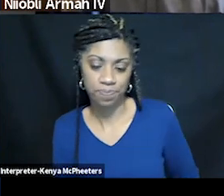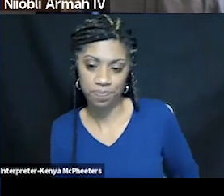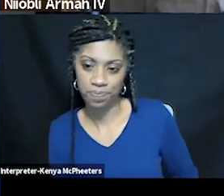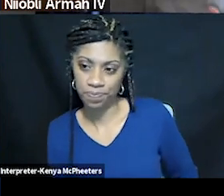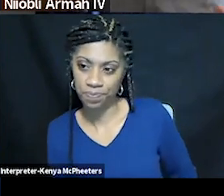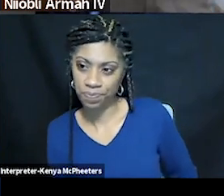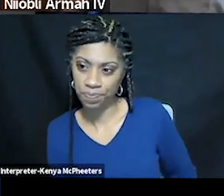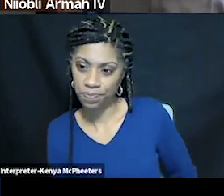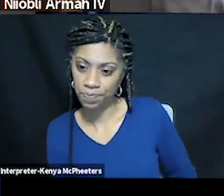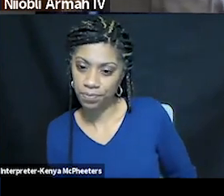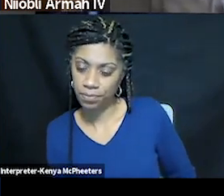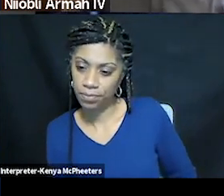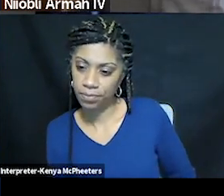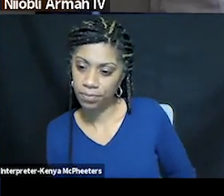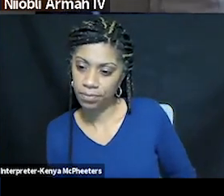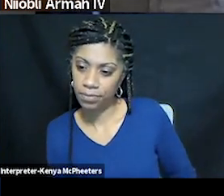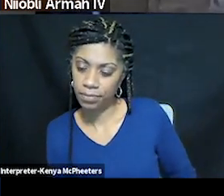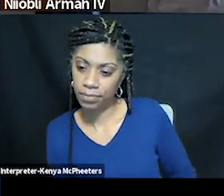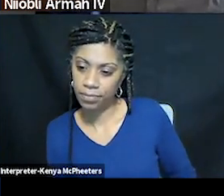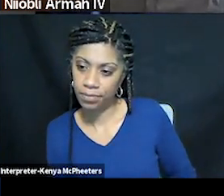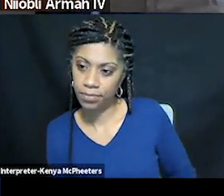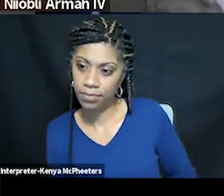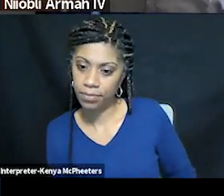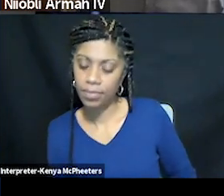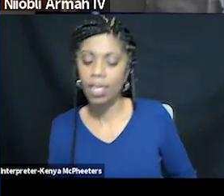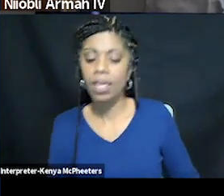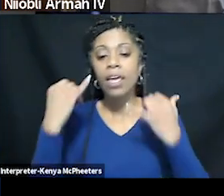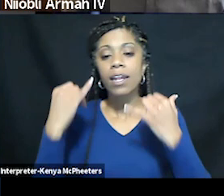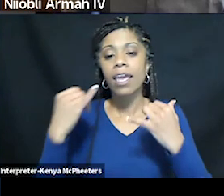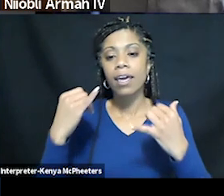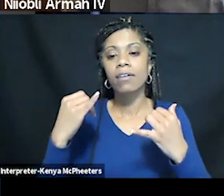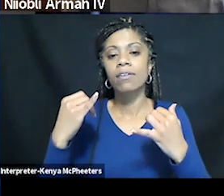we should transition to a quick overview of the website. Just to